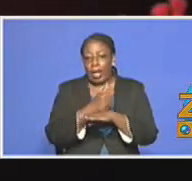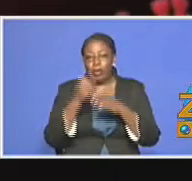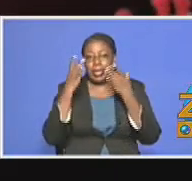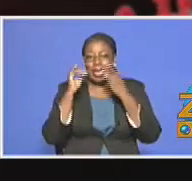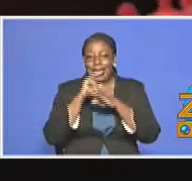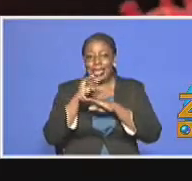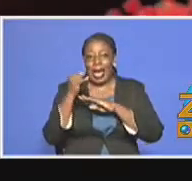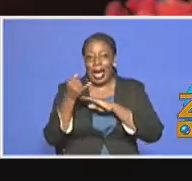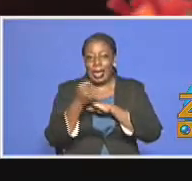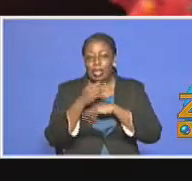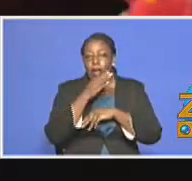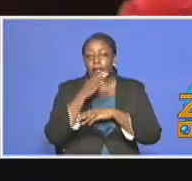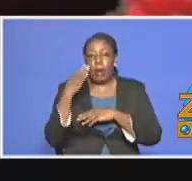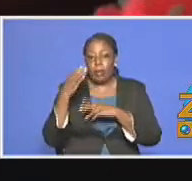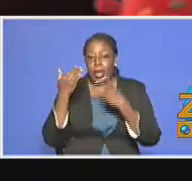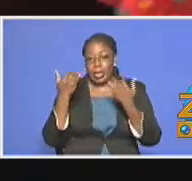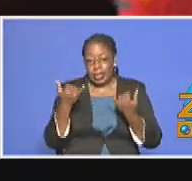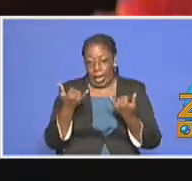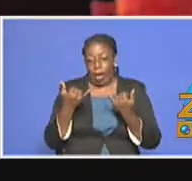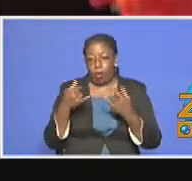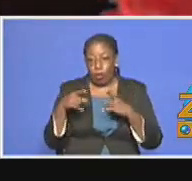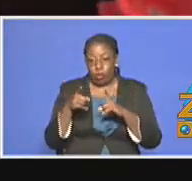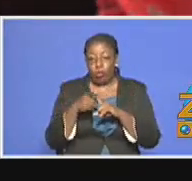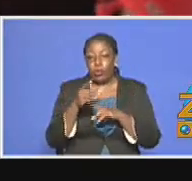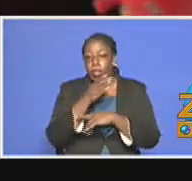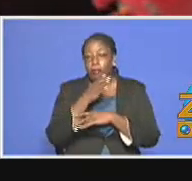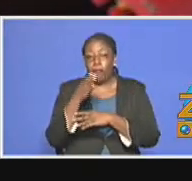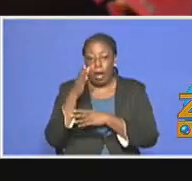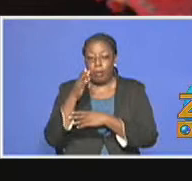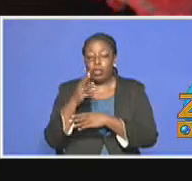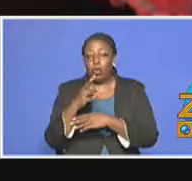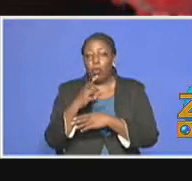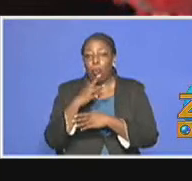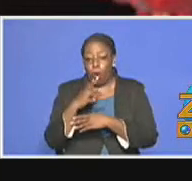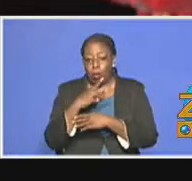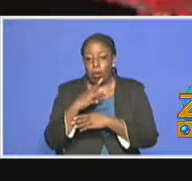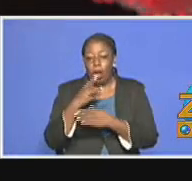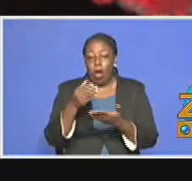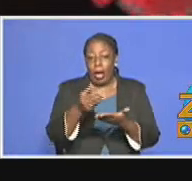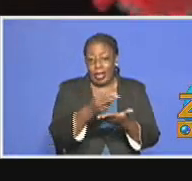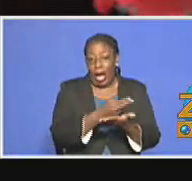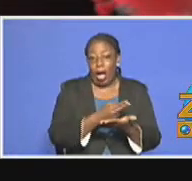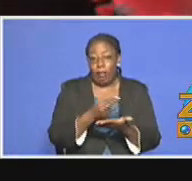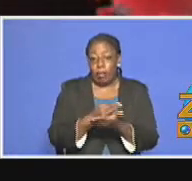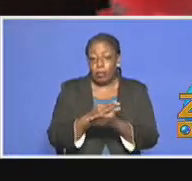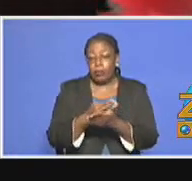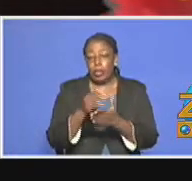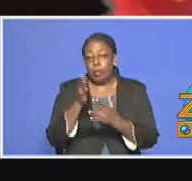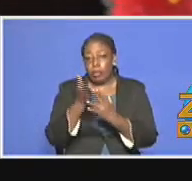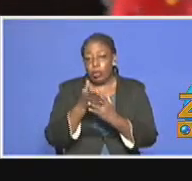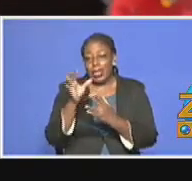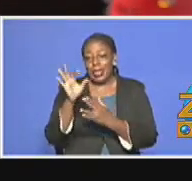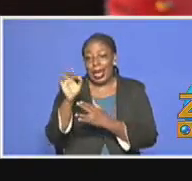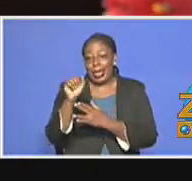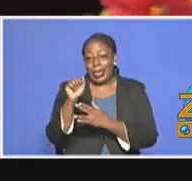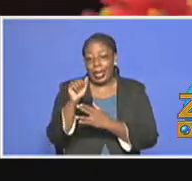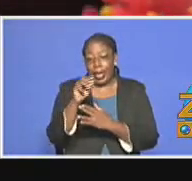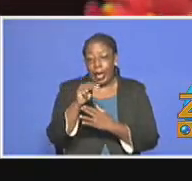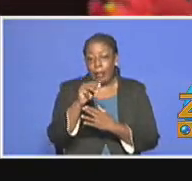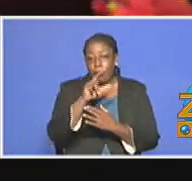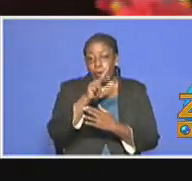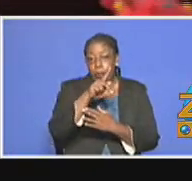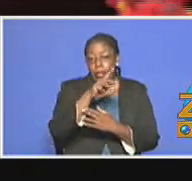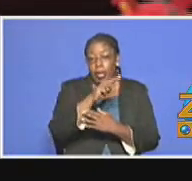Island, farmers are now permitted to attend their farms to water, tend, and harvest between 9 a.m. and 3 p.m. and